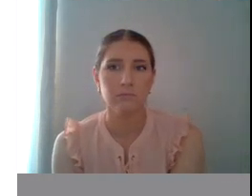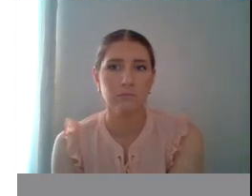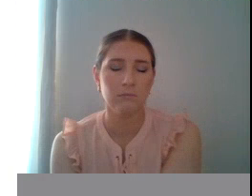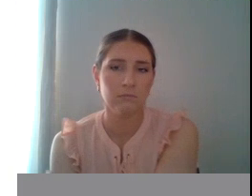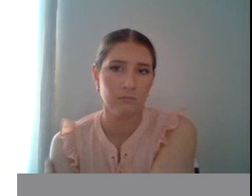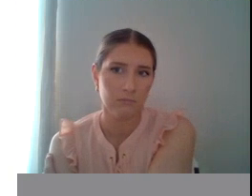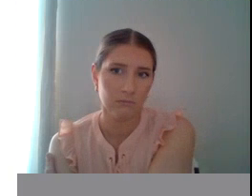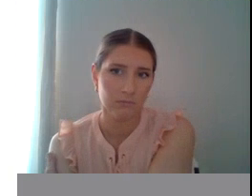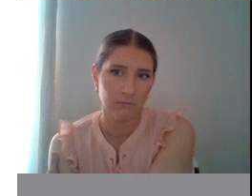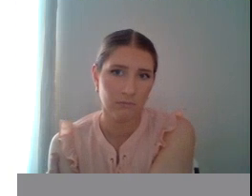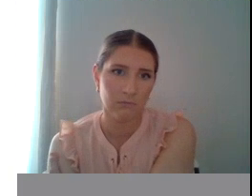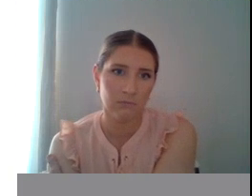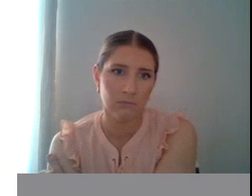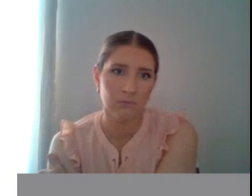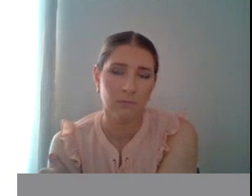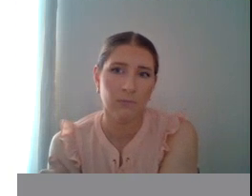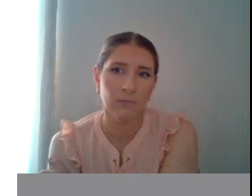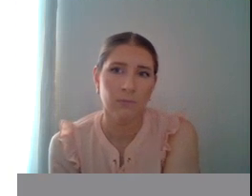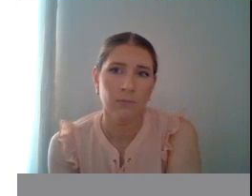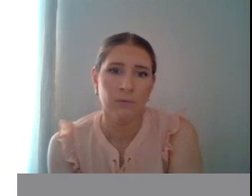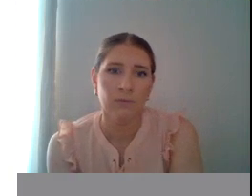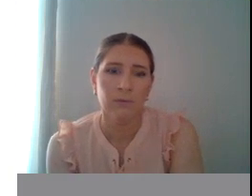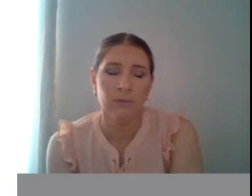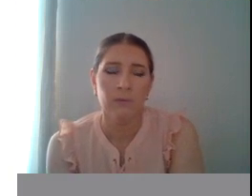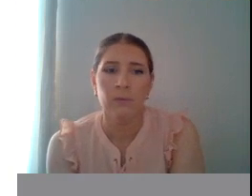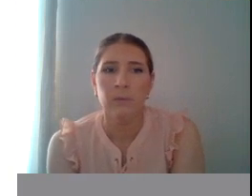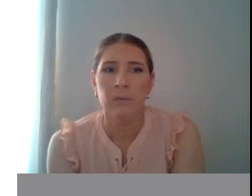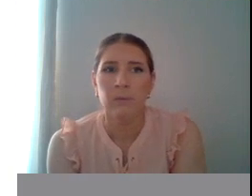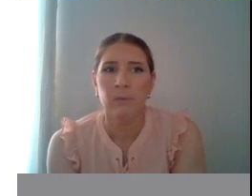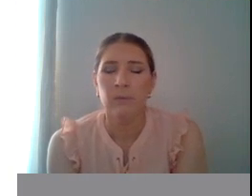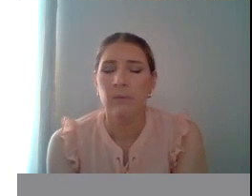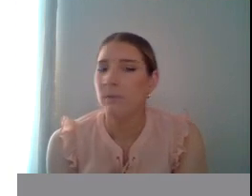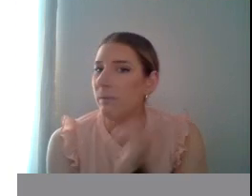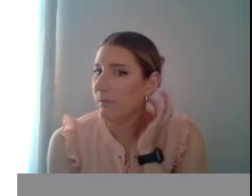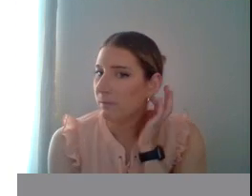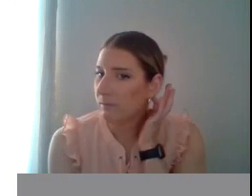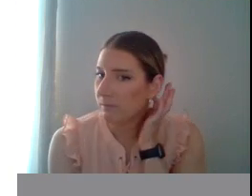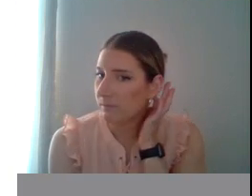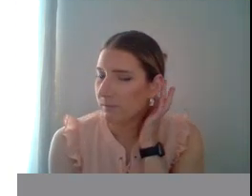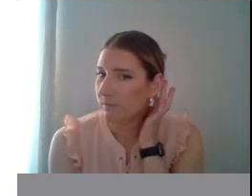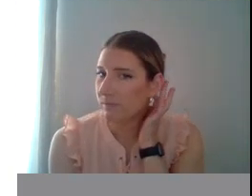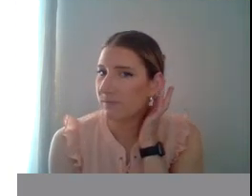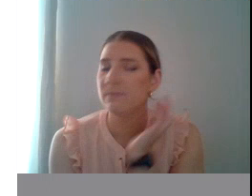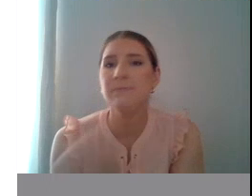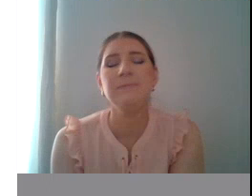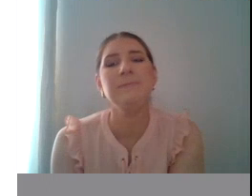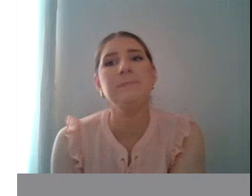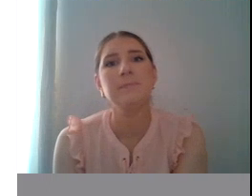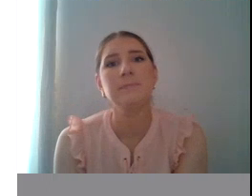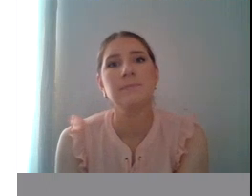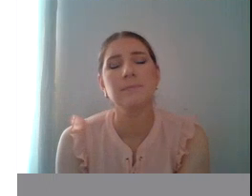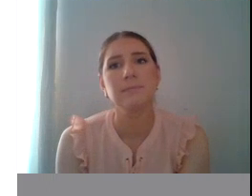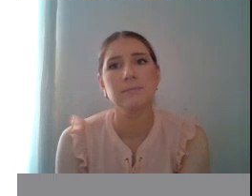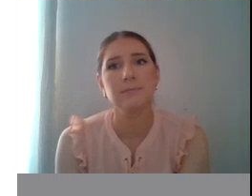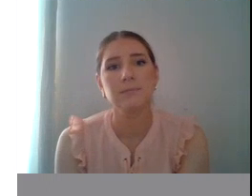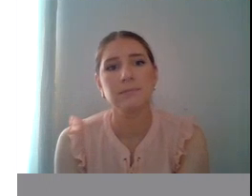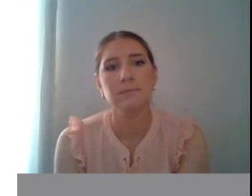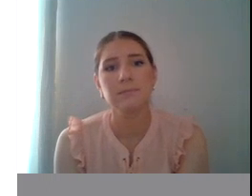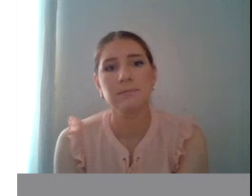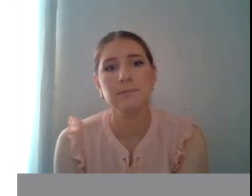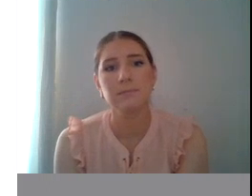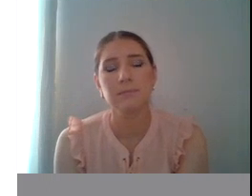know completed their pregnancy checkup. So that way, we can make sure that there